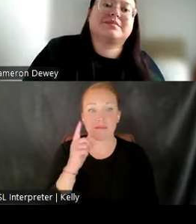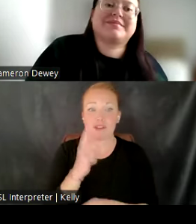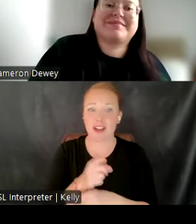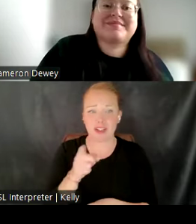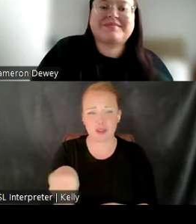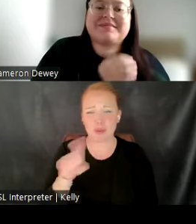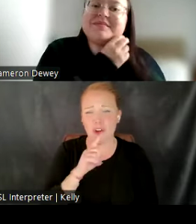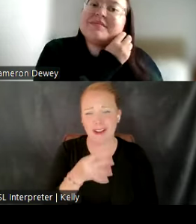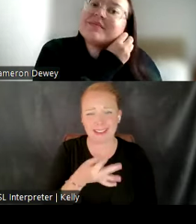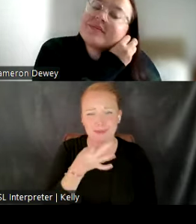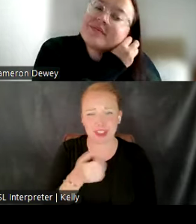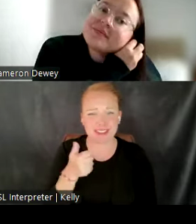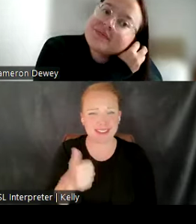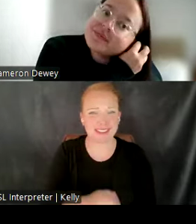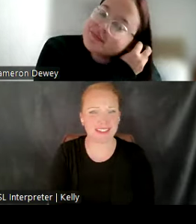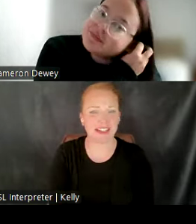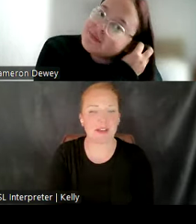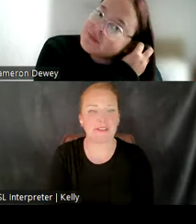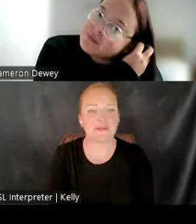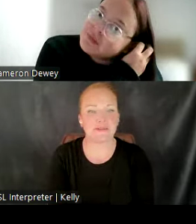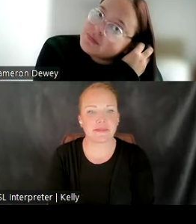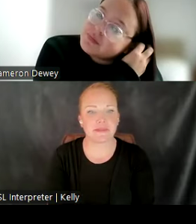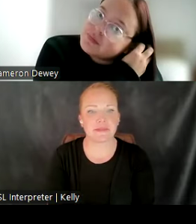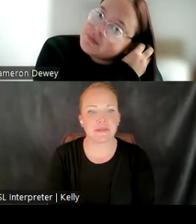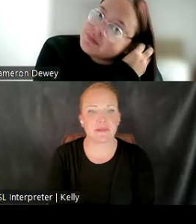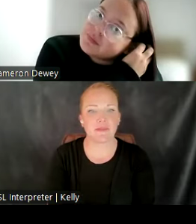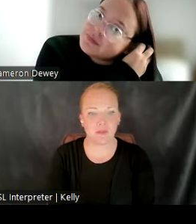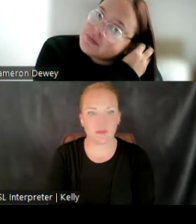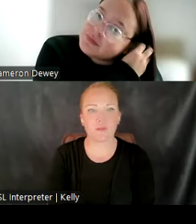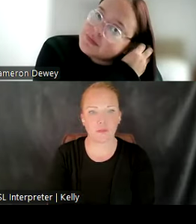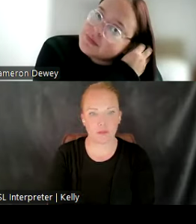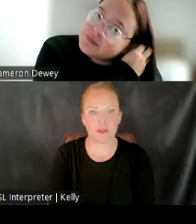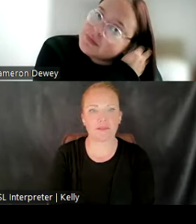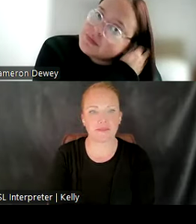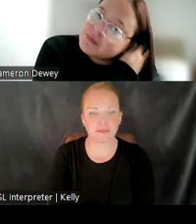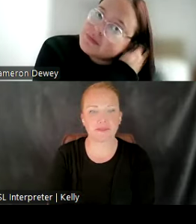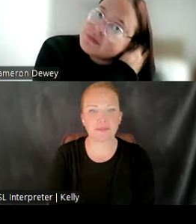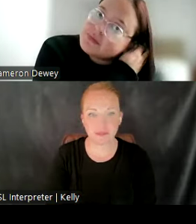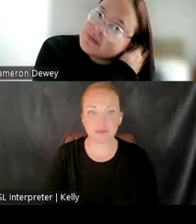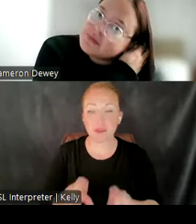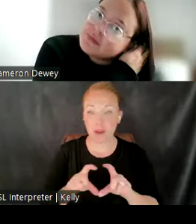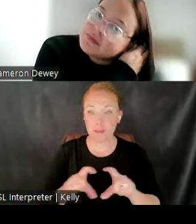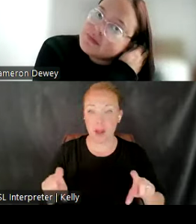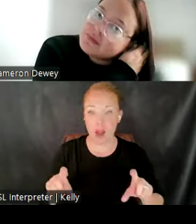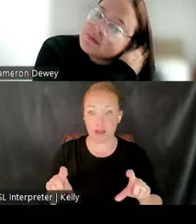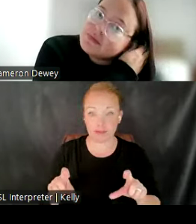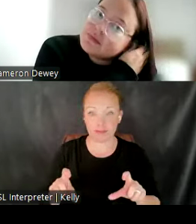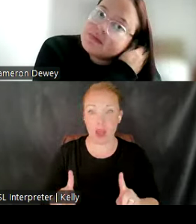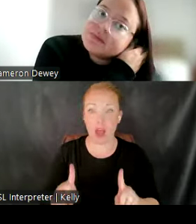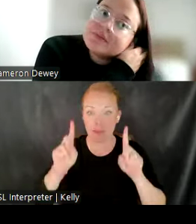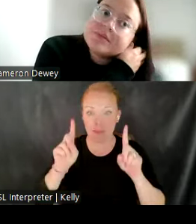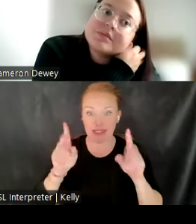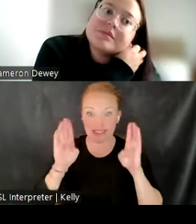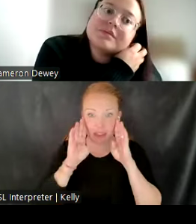this, which is great. But you guys got it correct. So bottom up attention would